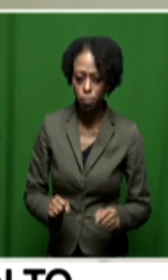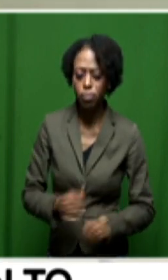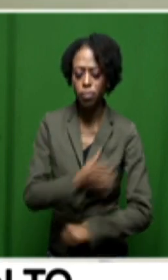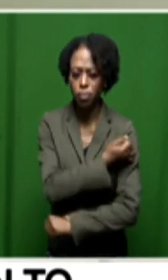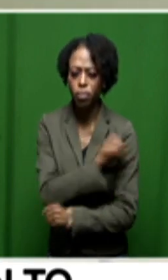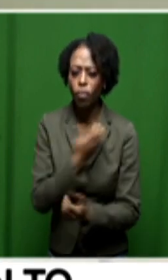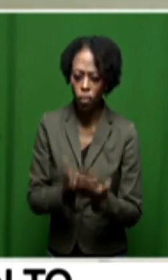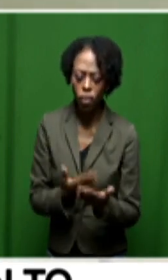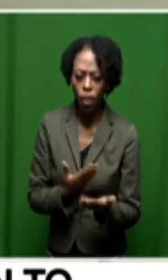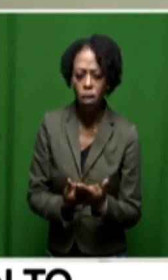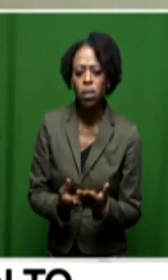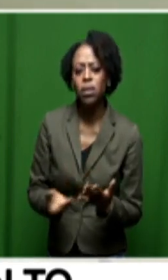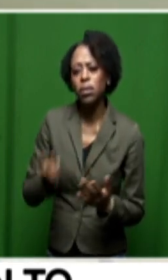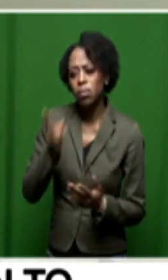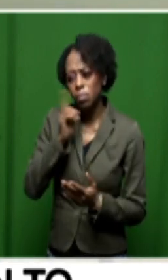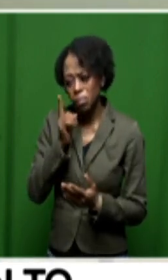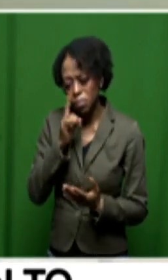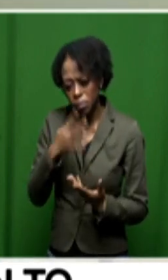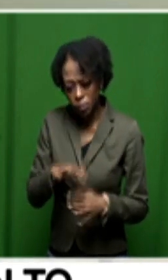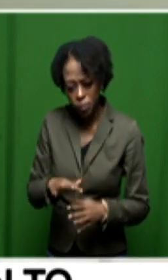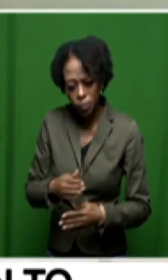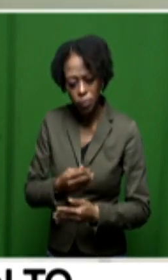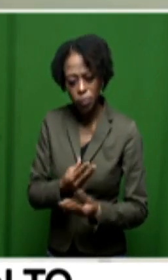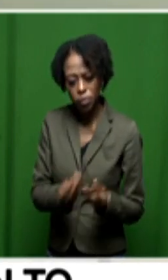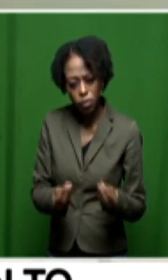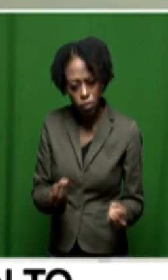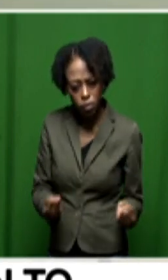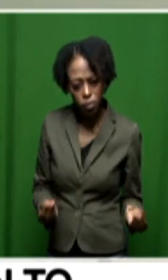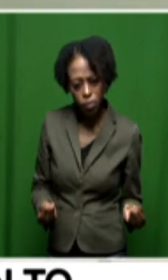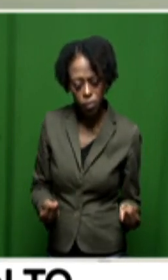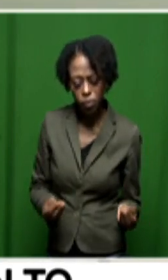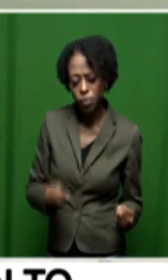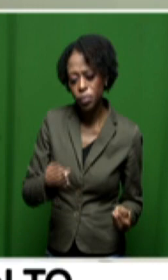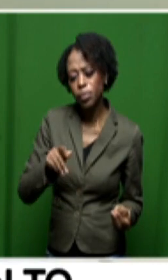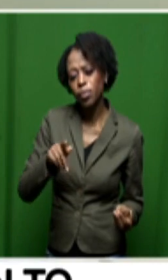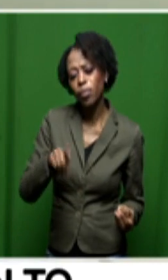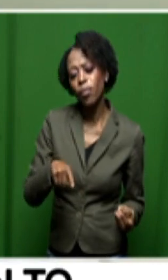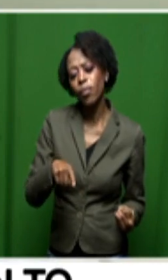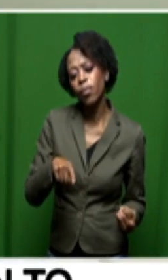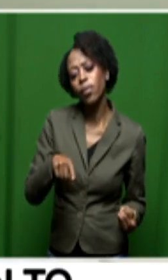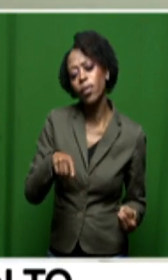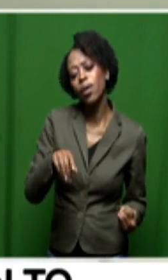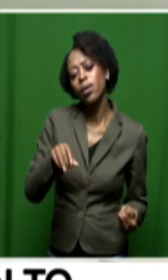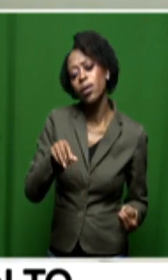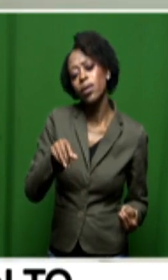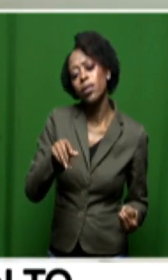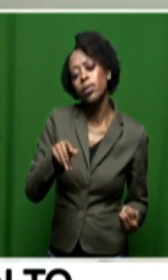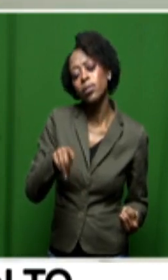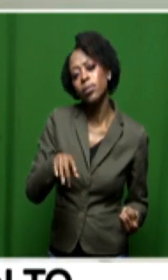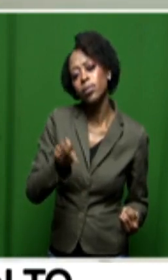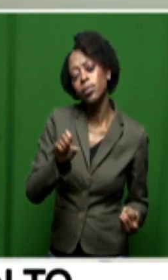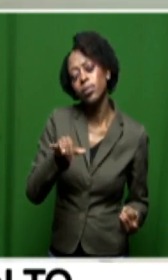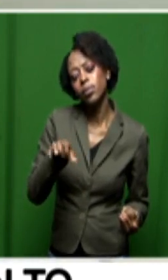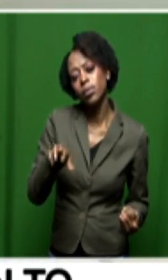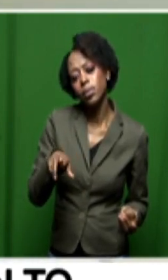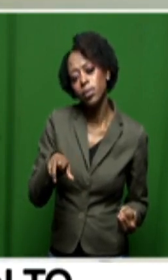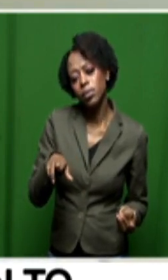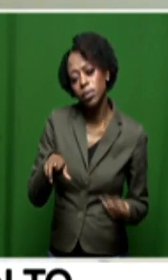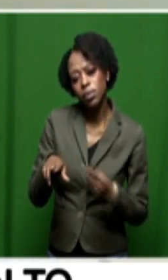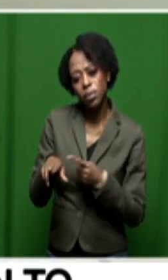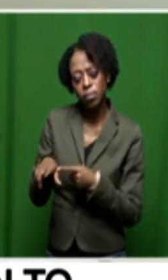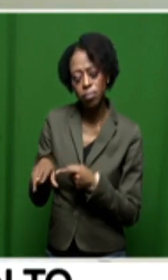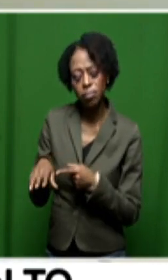the vaccines have been tried in young kids. The Pfizer vaccine for coronavirus, SARS-CoV-2,